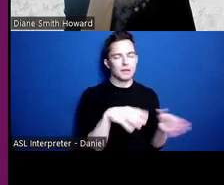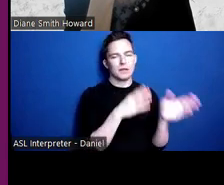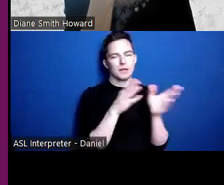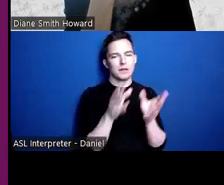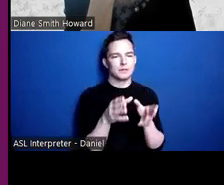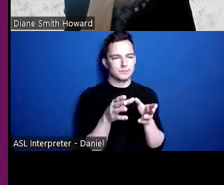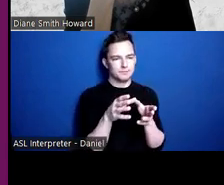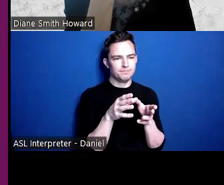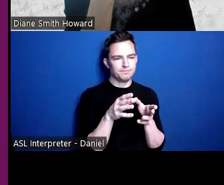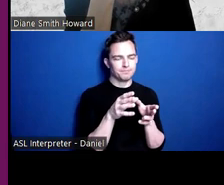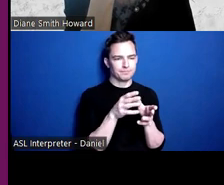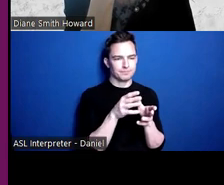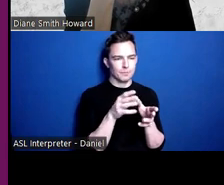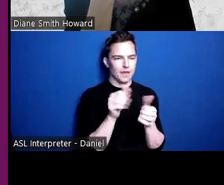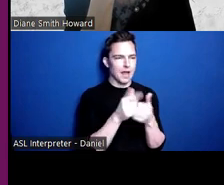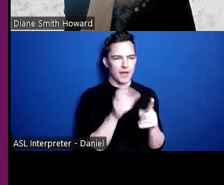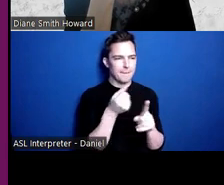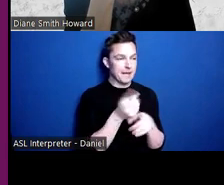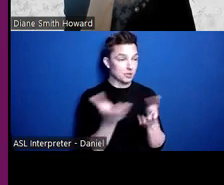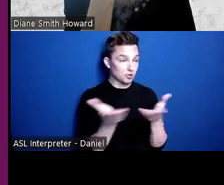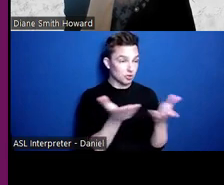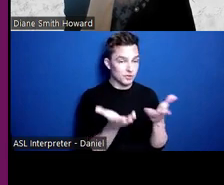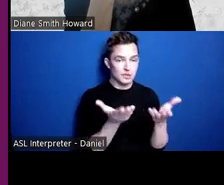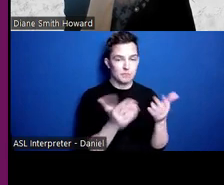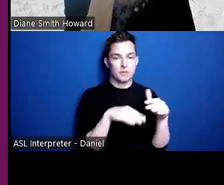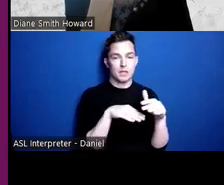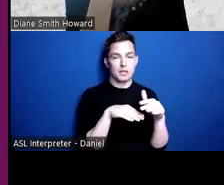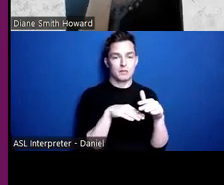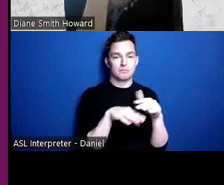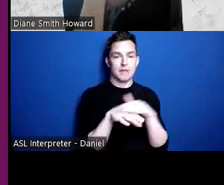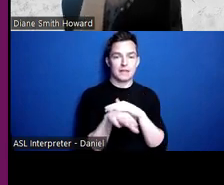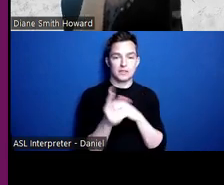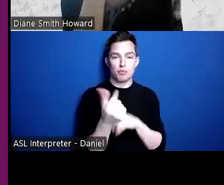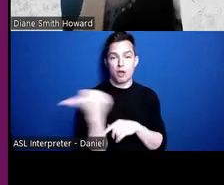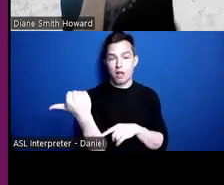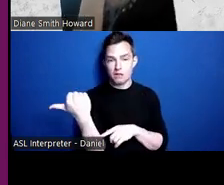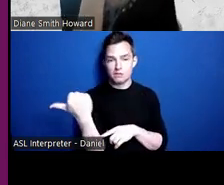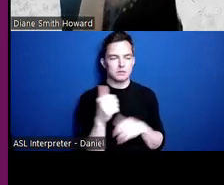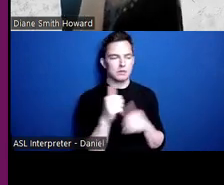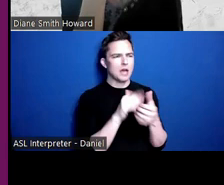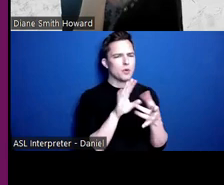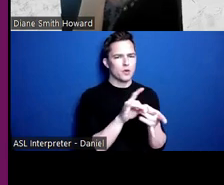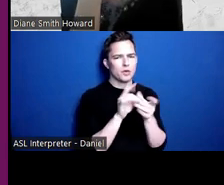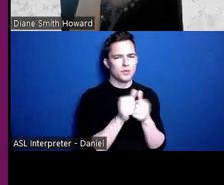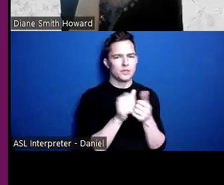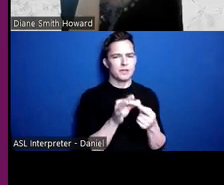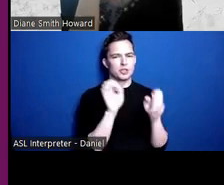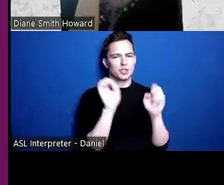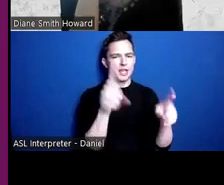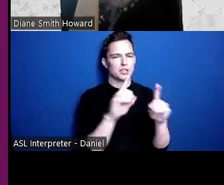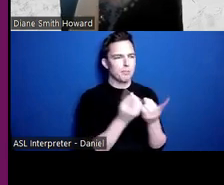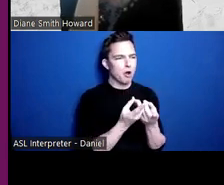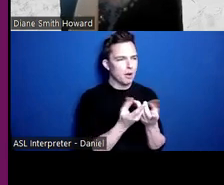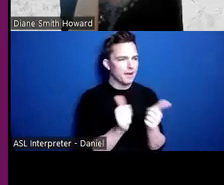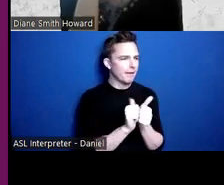How would that impact services I may get somewhere else? How do I coordinate with our special education department